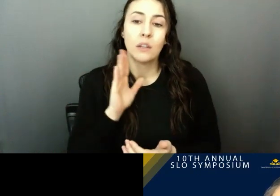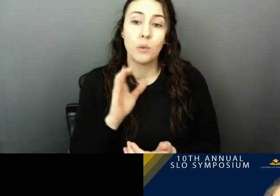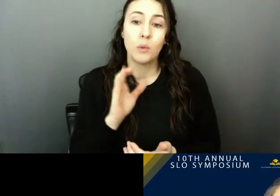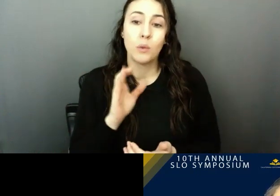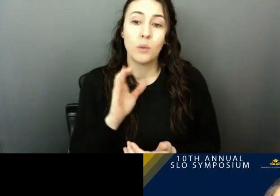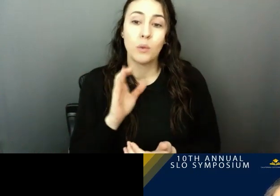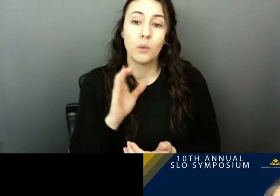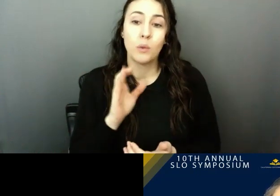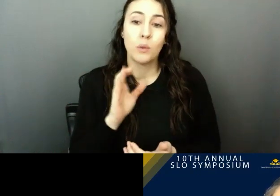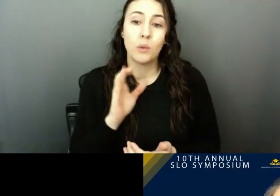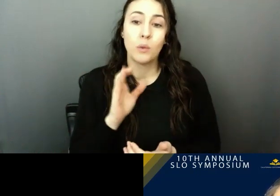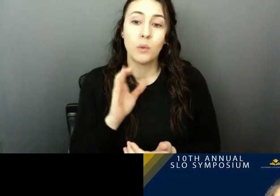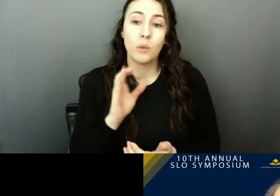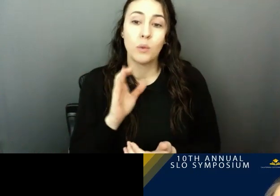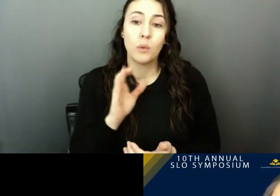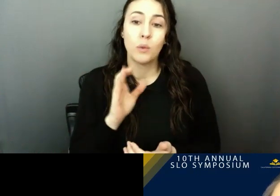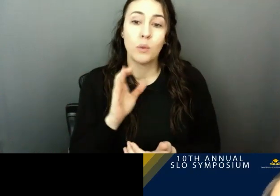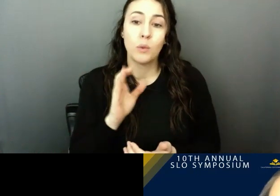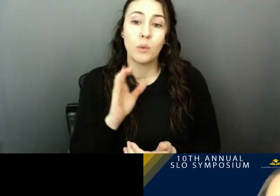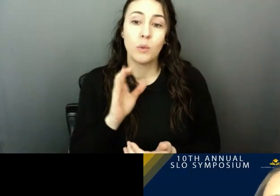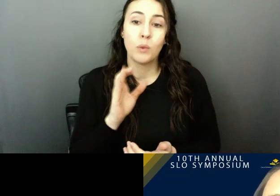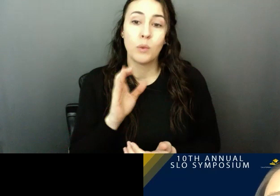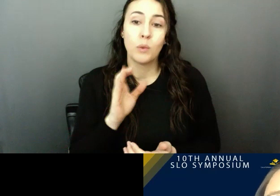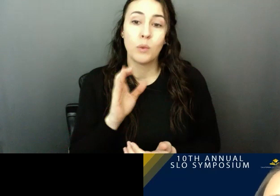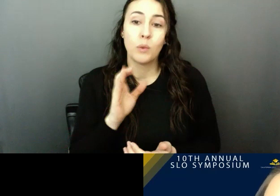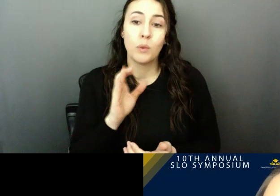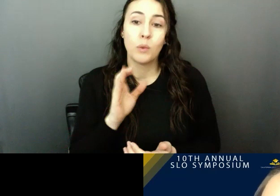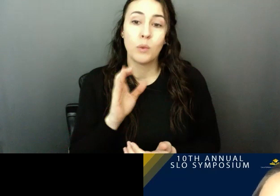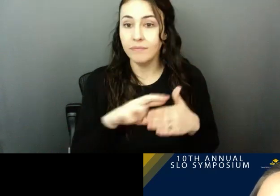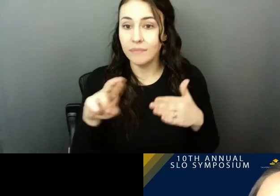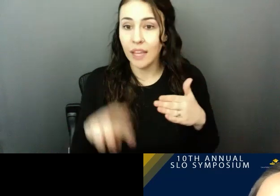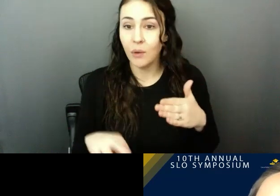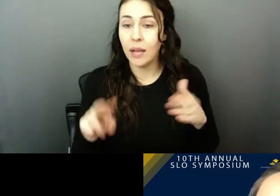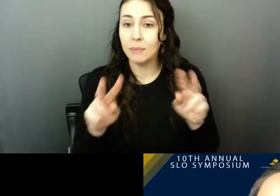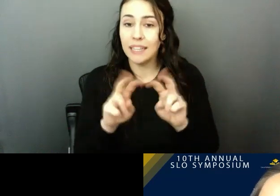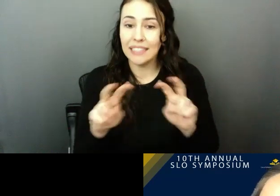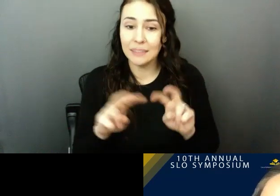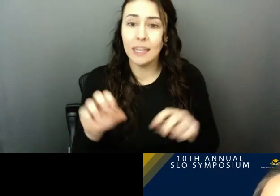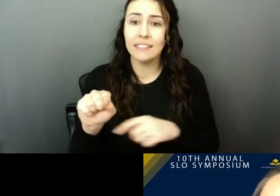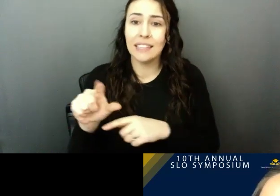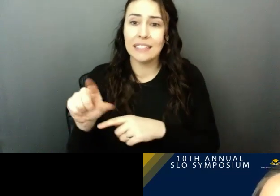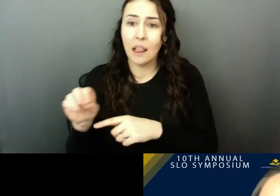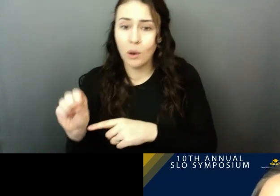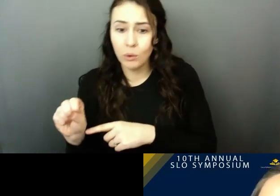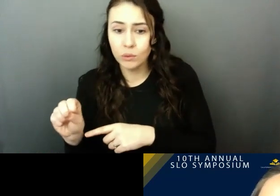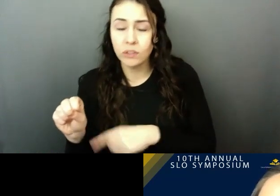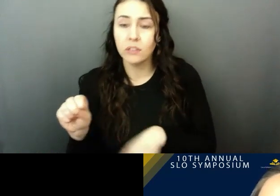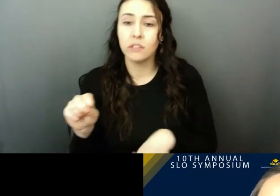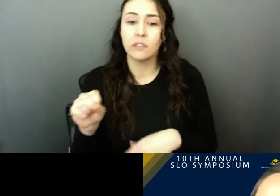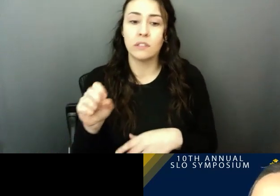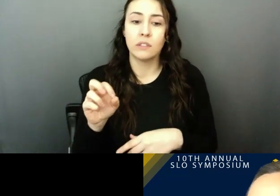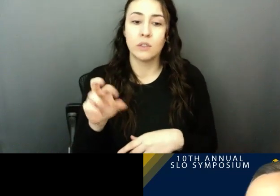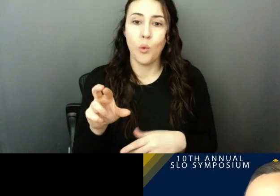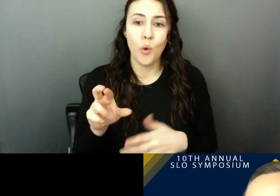outcomes assessment data, whether we're talking about PLOs or SLOs or